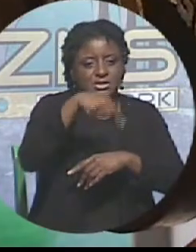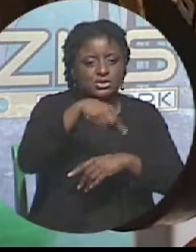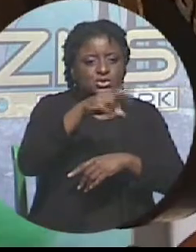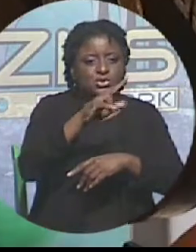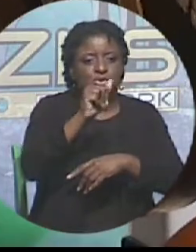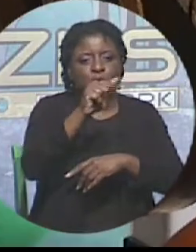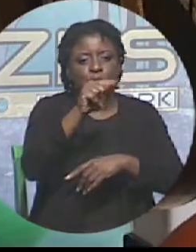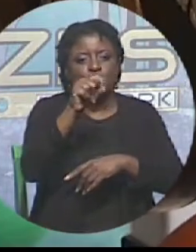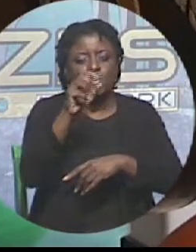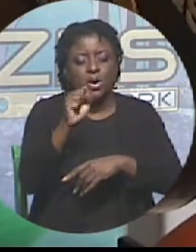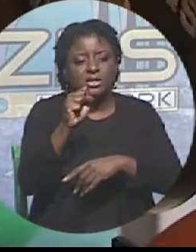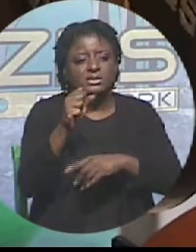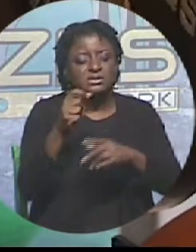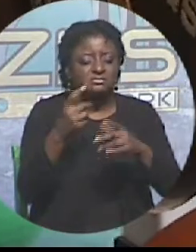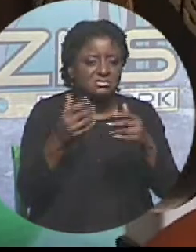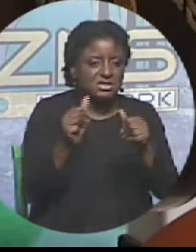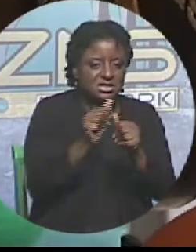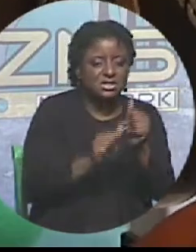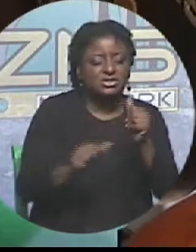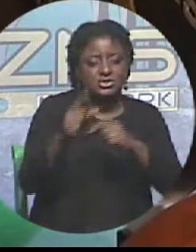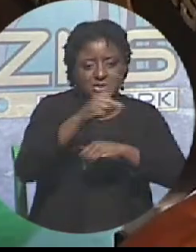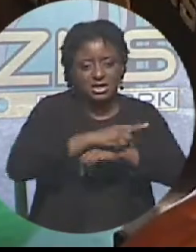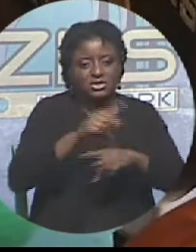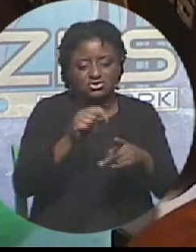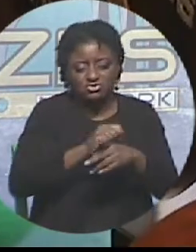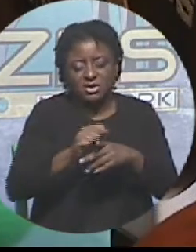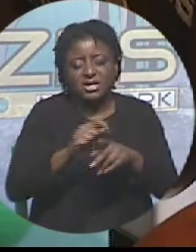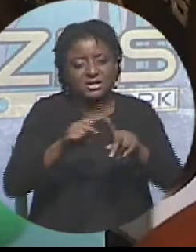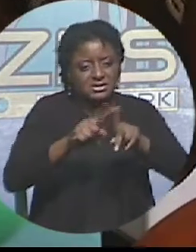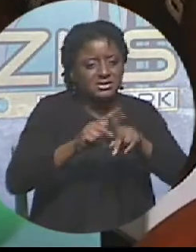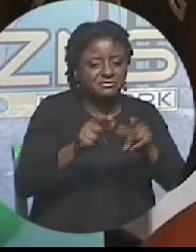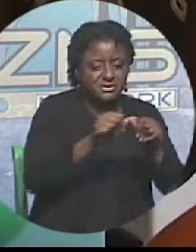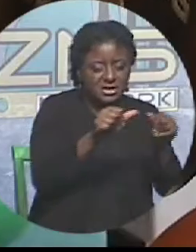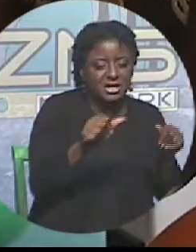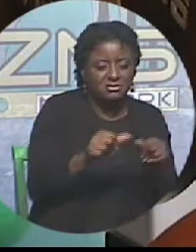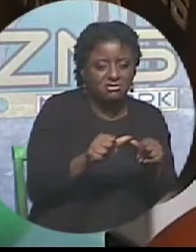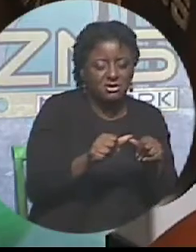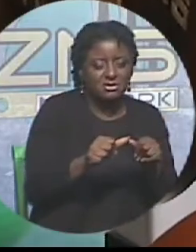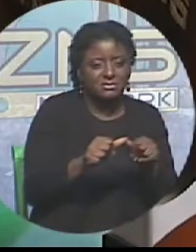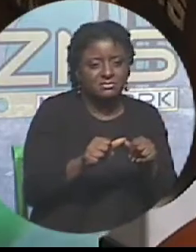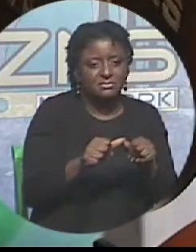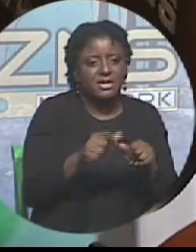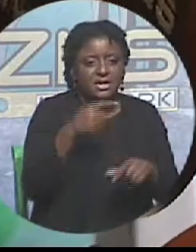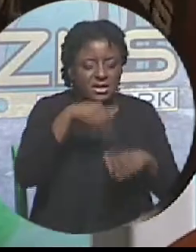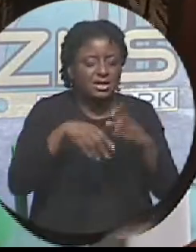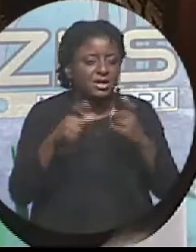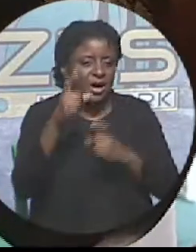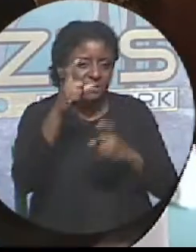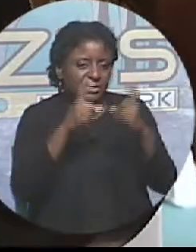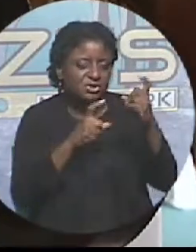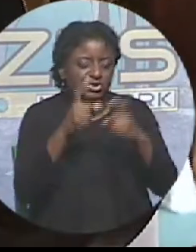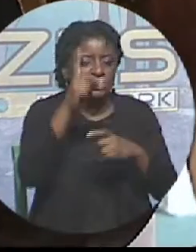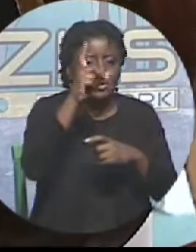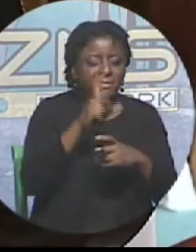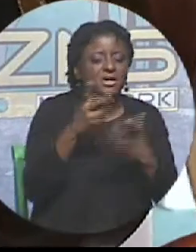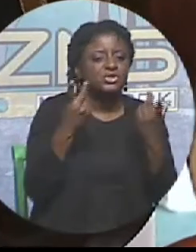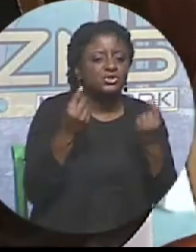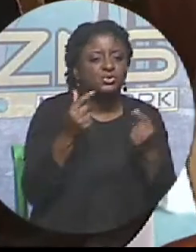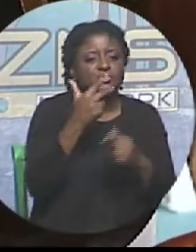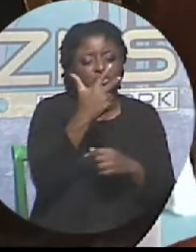areas so you don't wear the body out too much. But in the competition, you have to do all 3 lifts after each